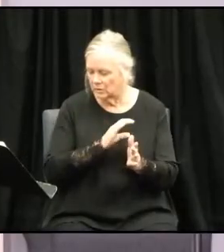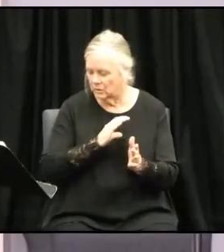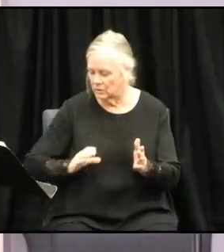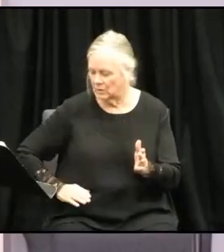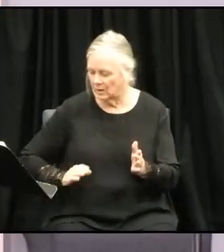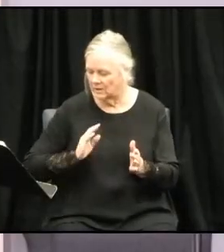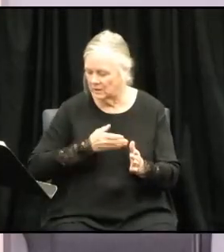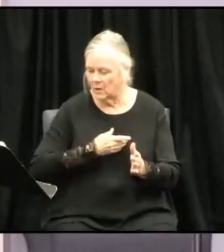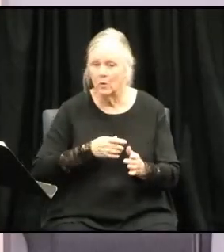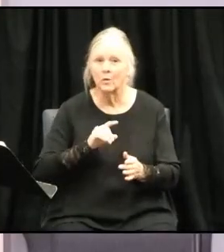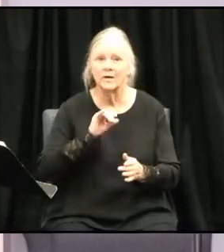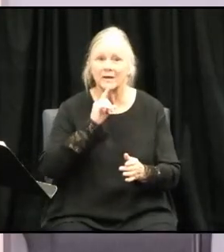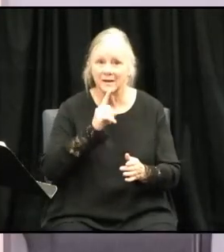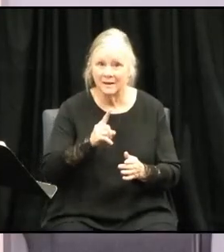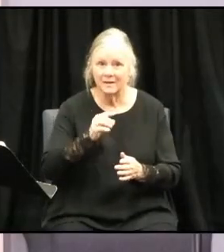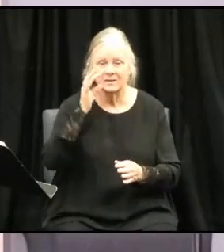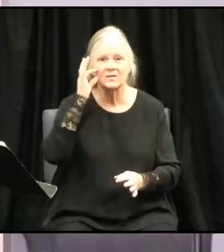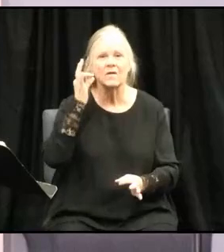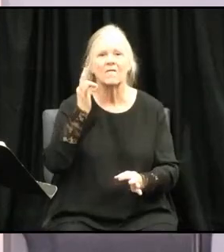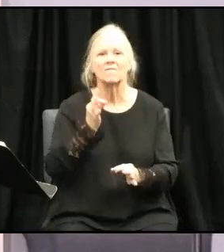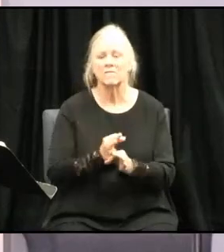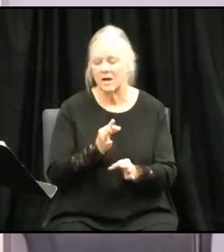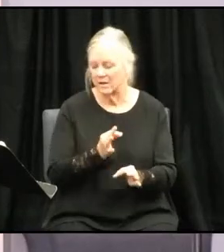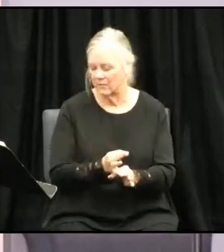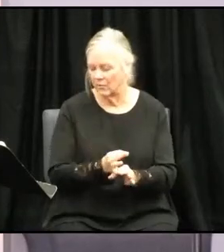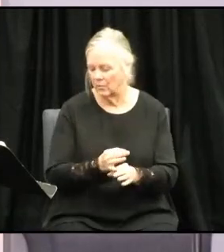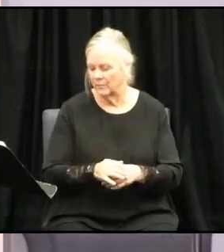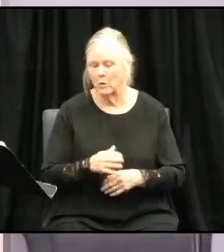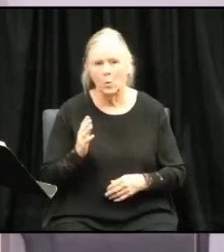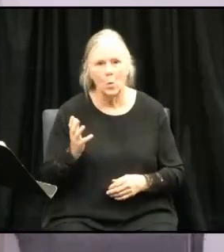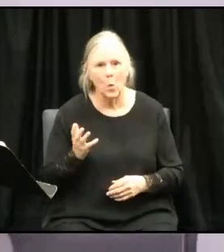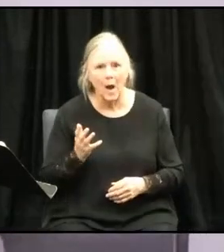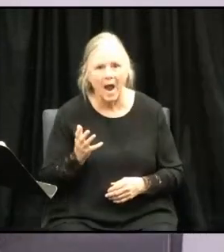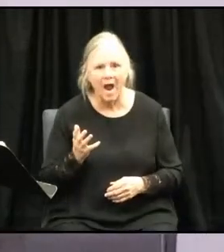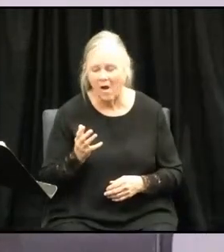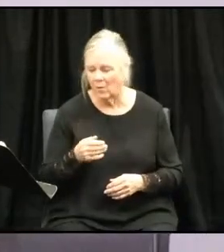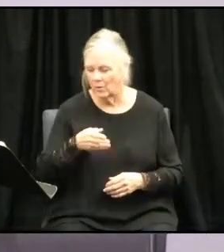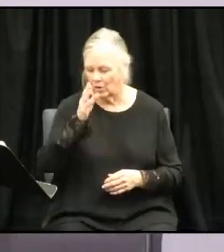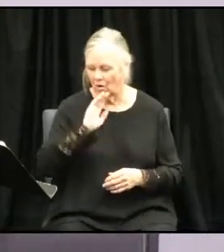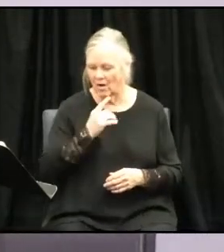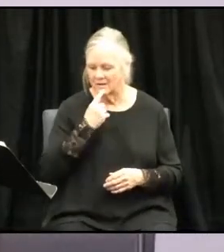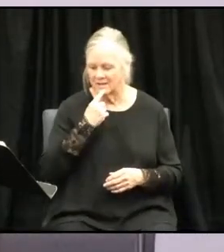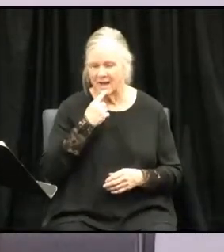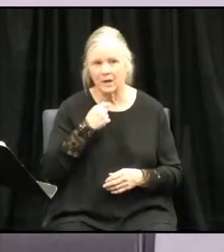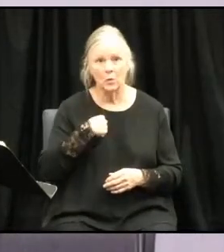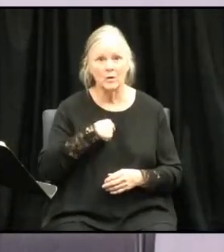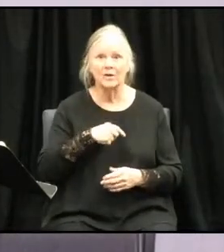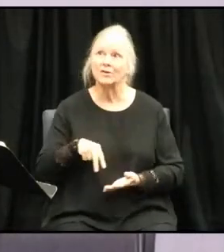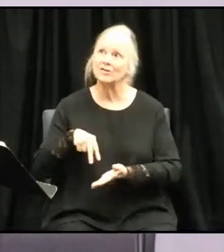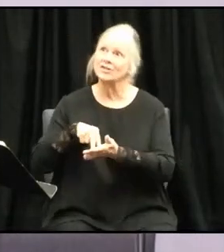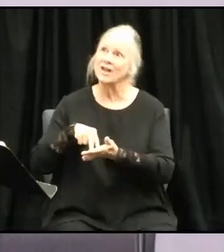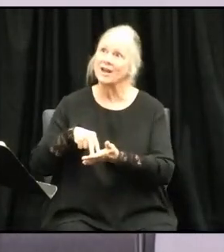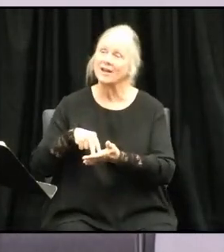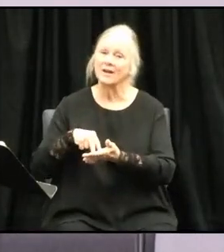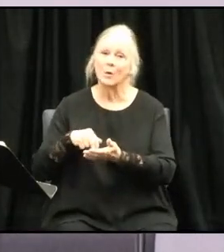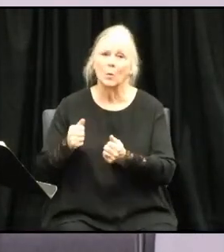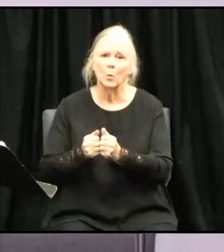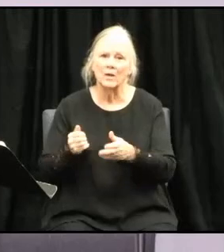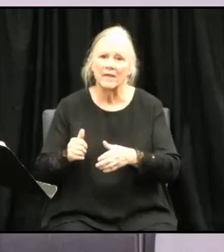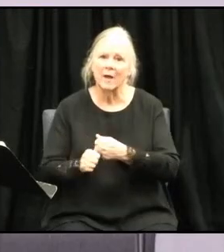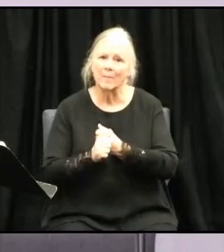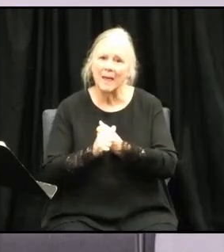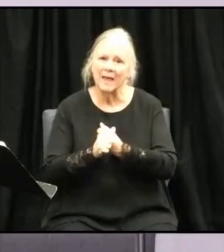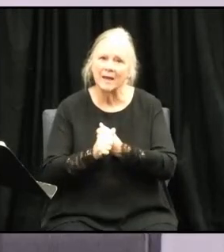Paul clearly says our standing blameless before God is based exclusively upon